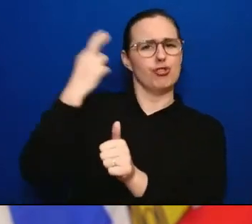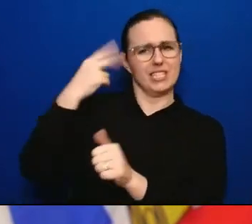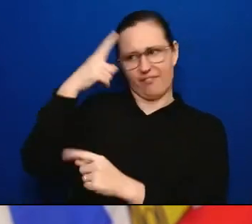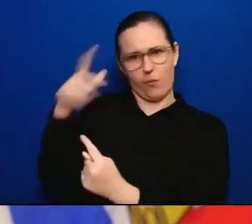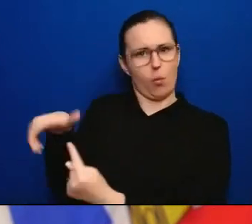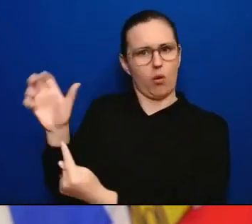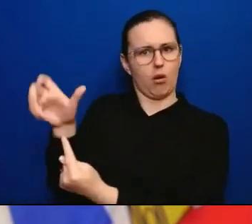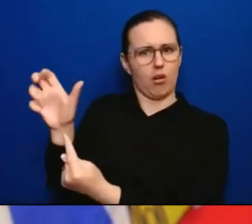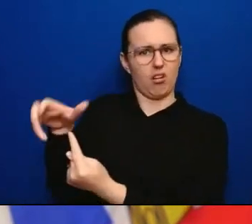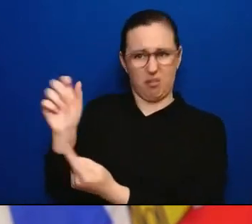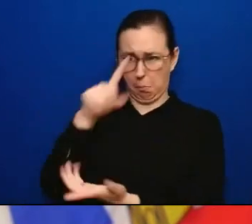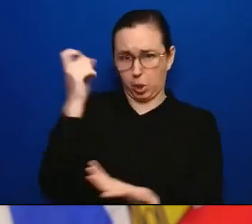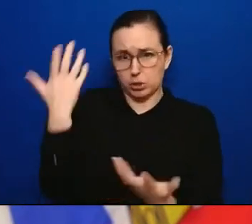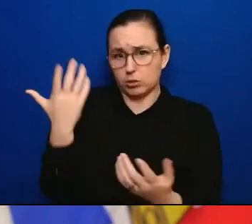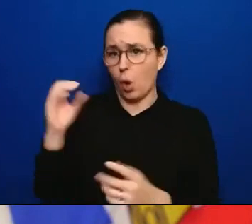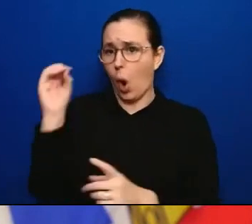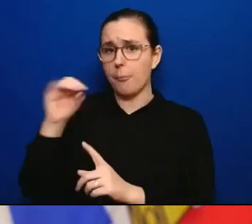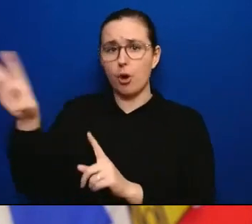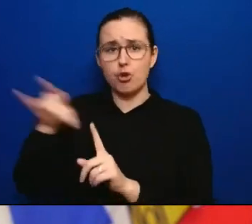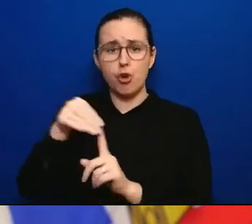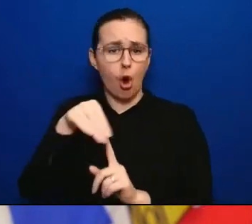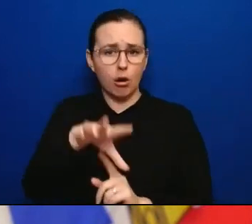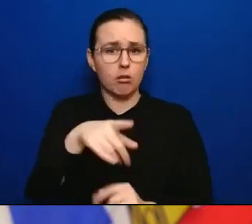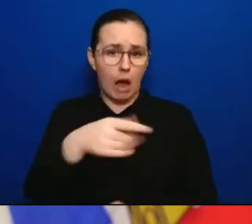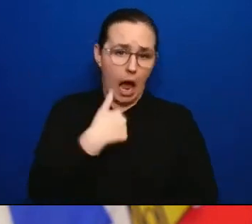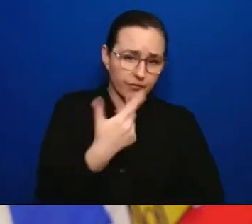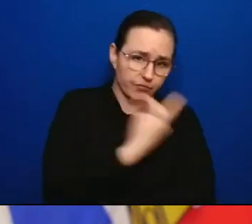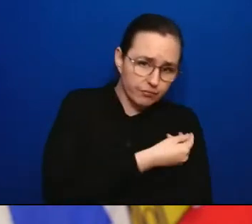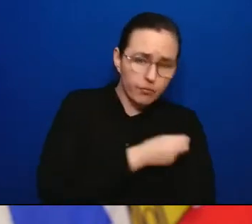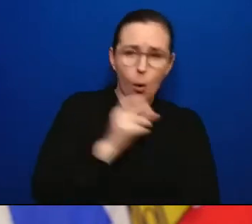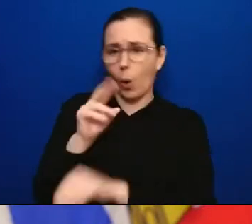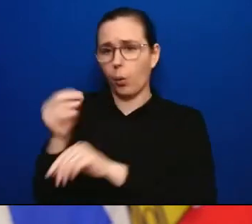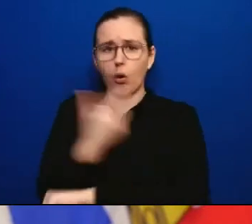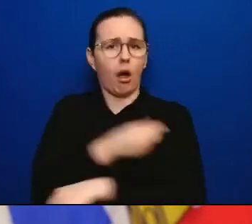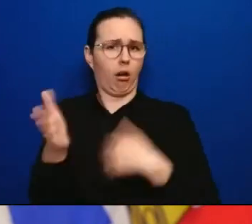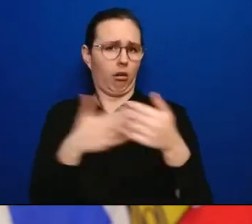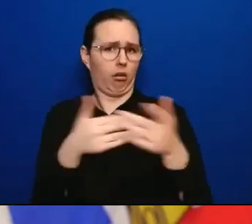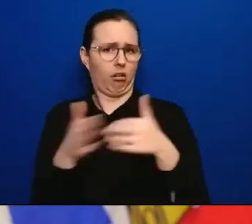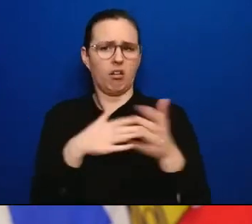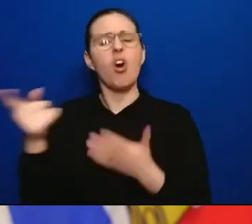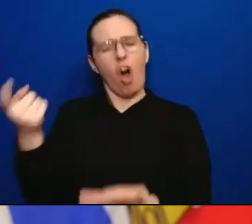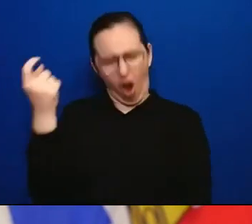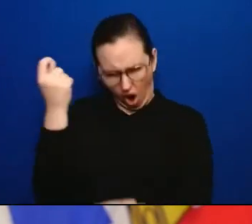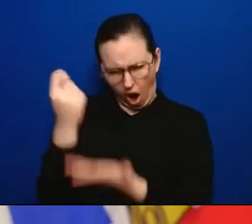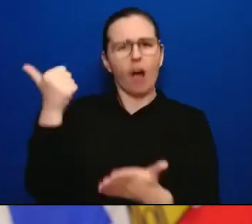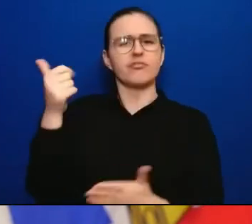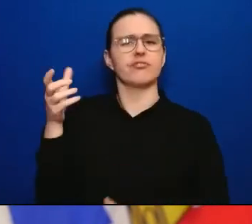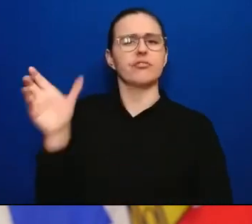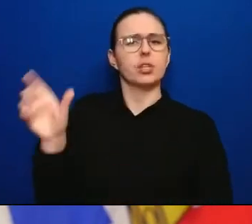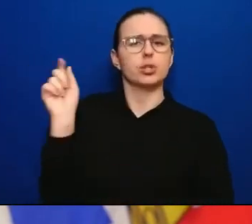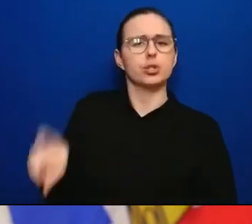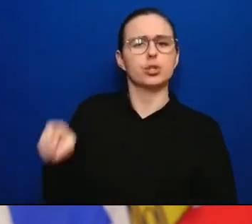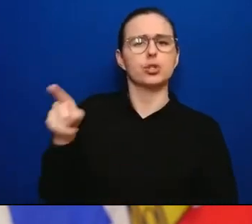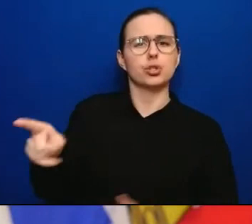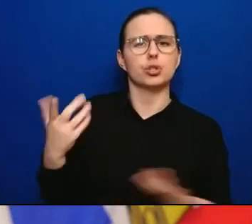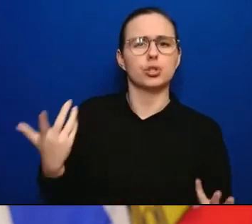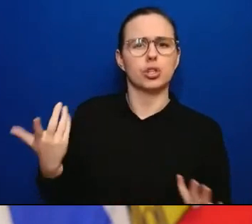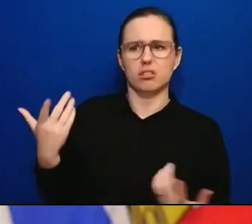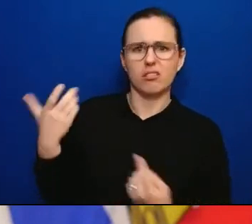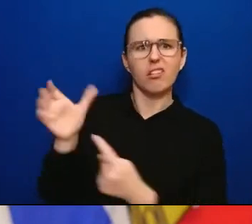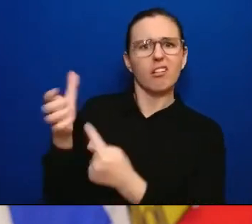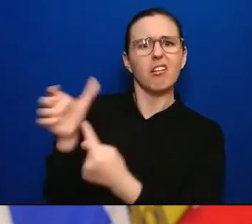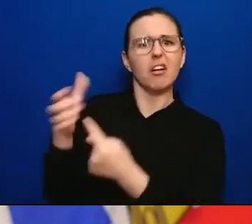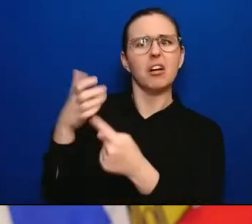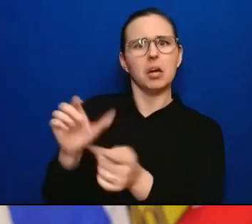with Omicron being spread among both the vaccinated and unvaccinated now. He says it shouldn't be political and it should go now. So do you think